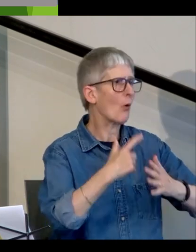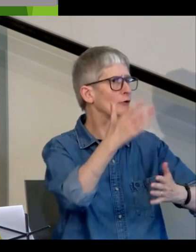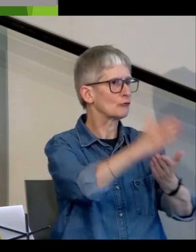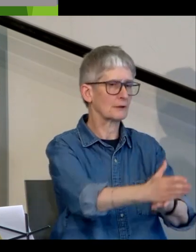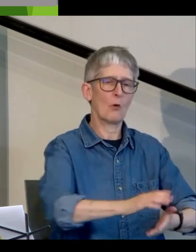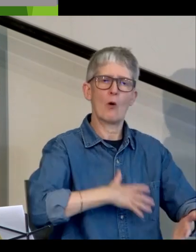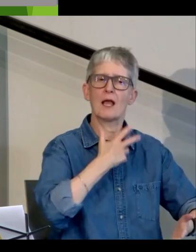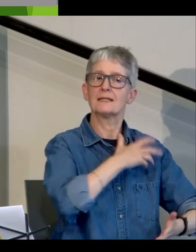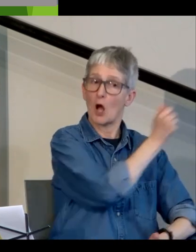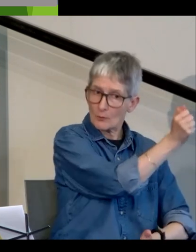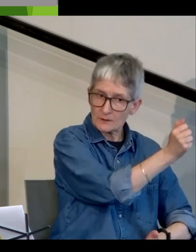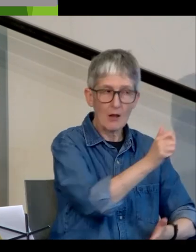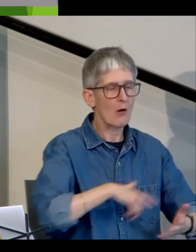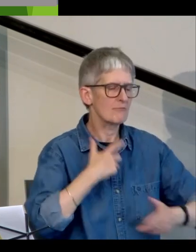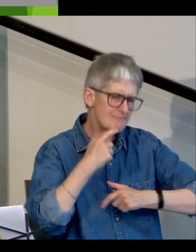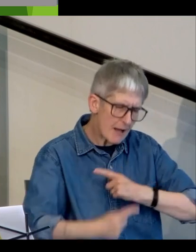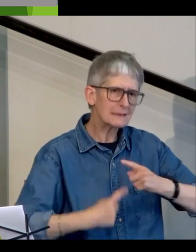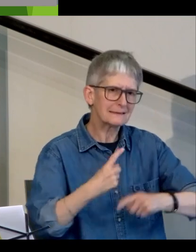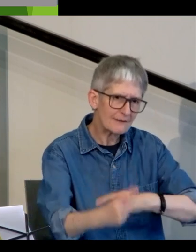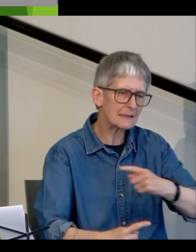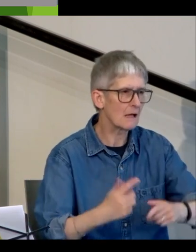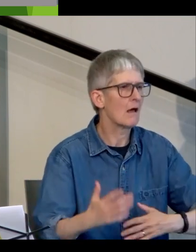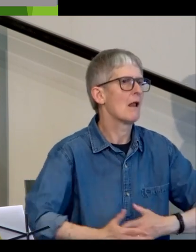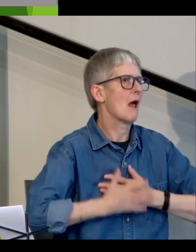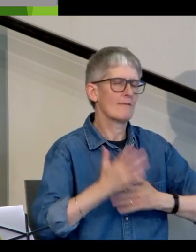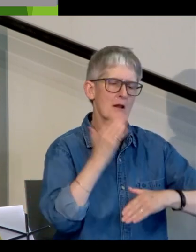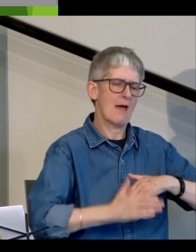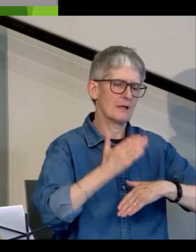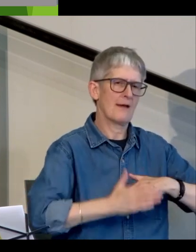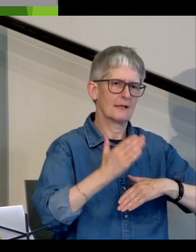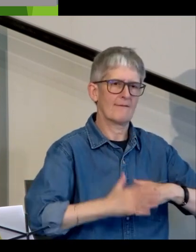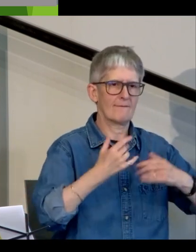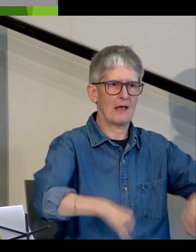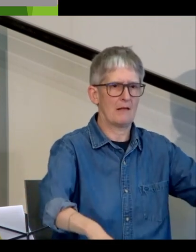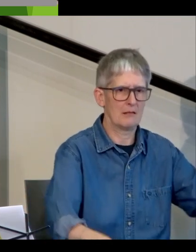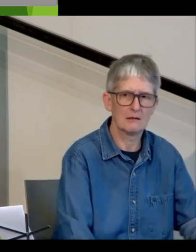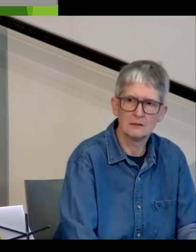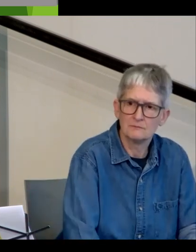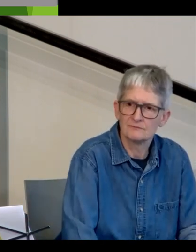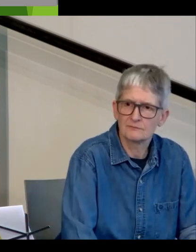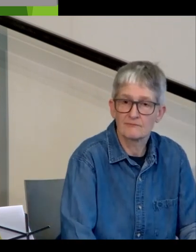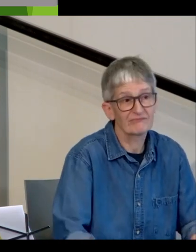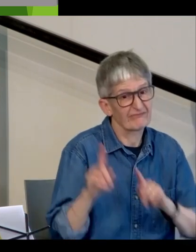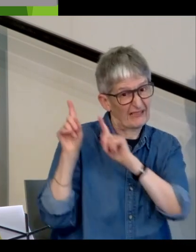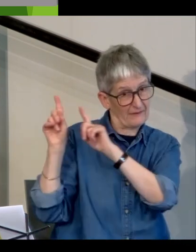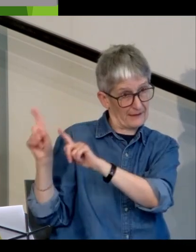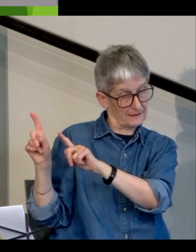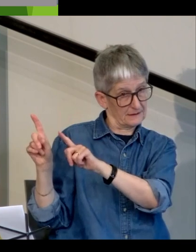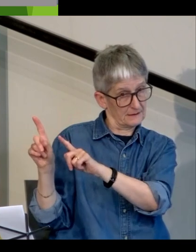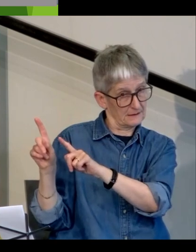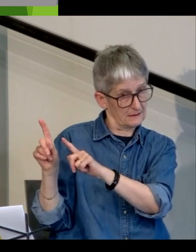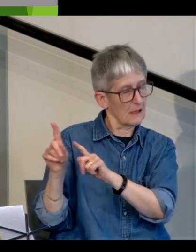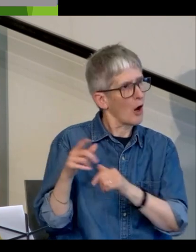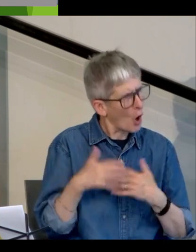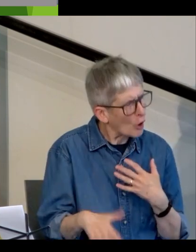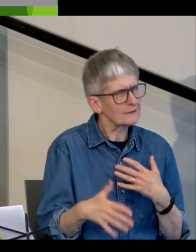always hopes, always perseveres. Love never fails. This is